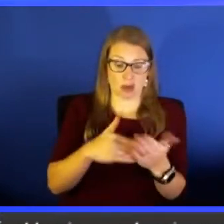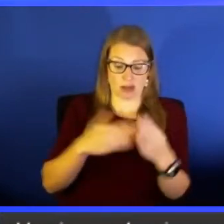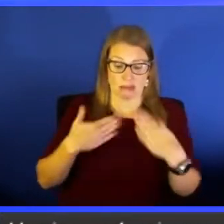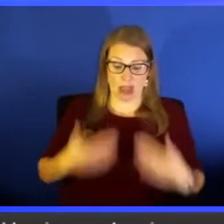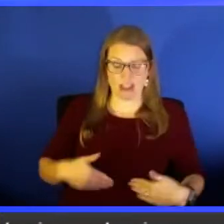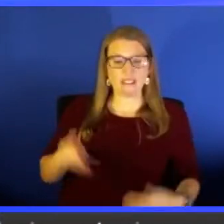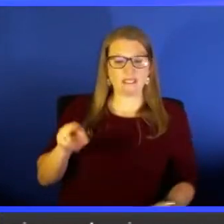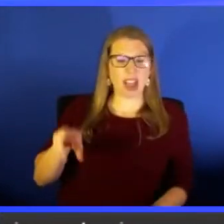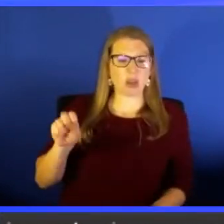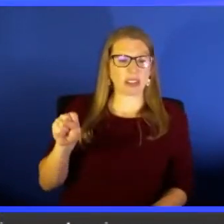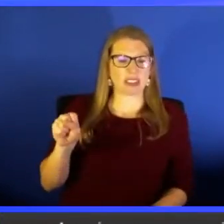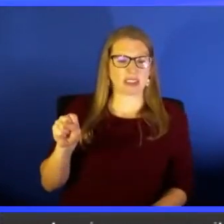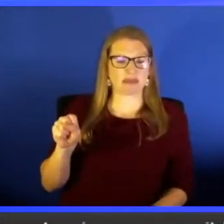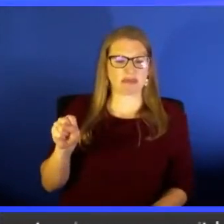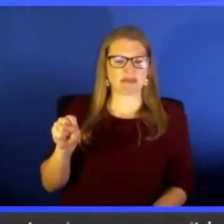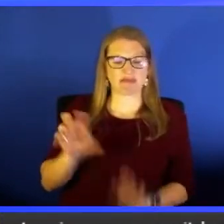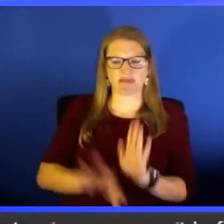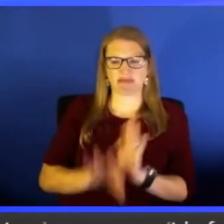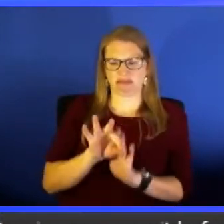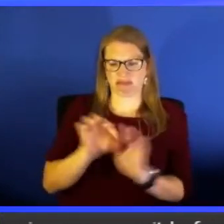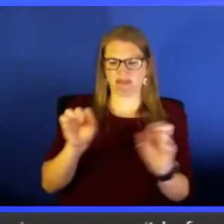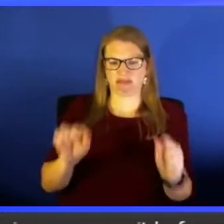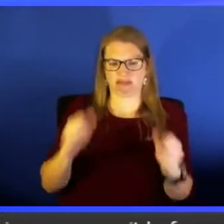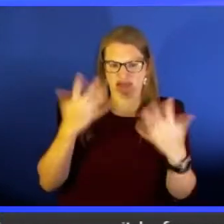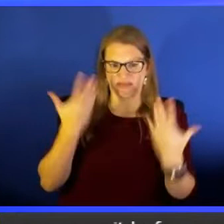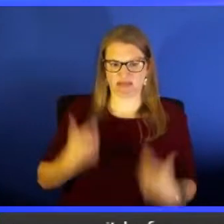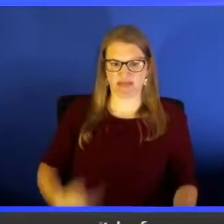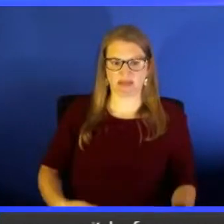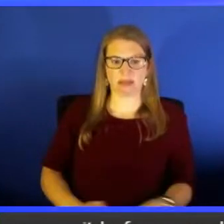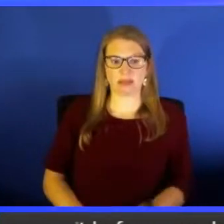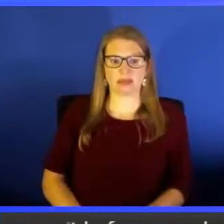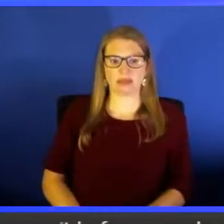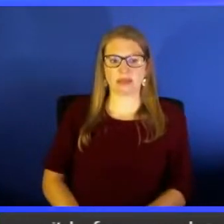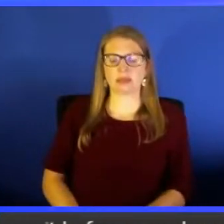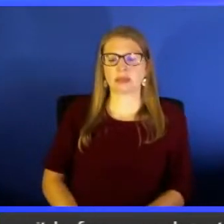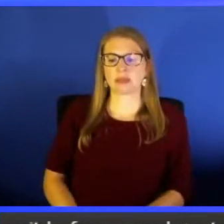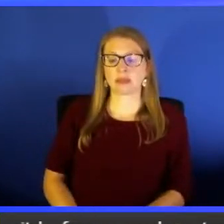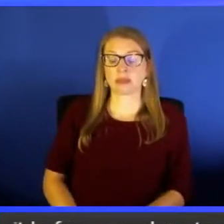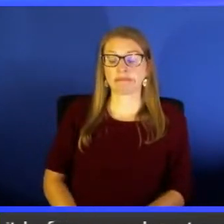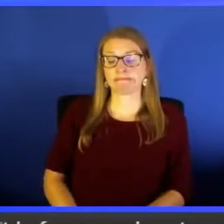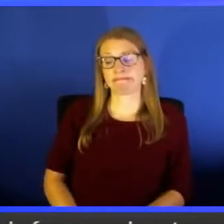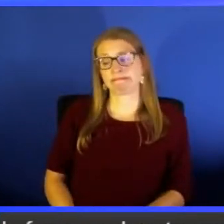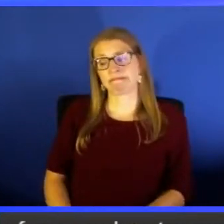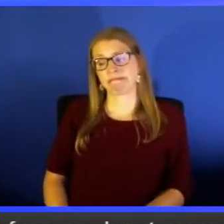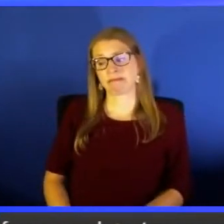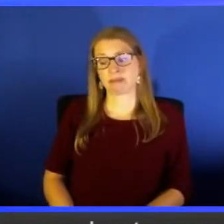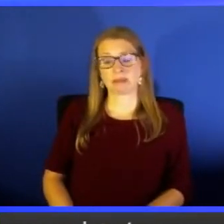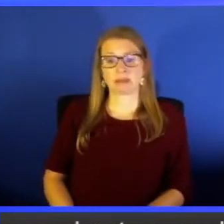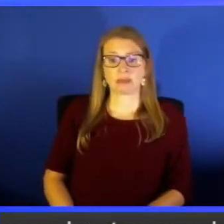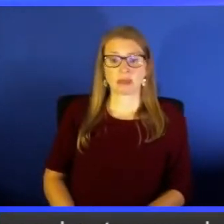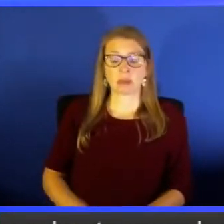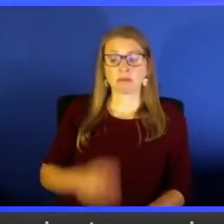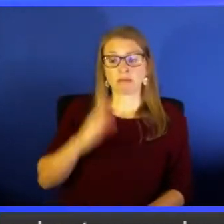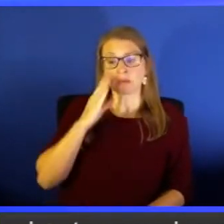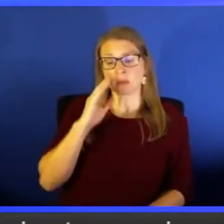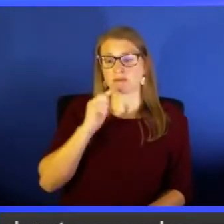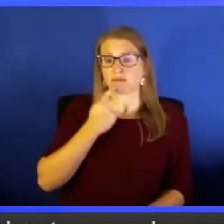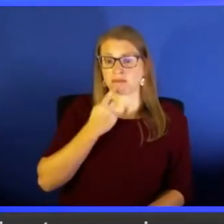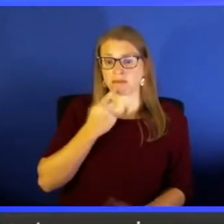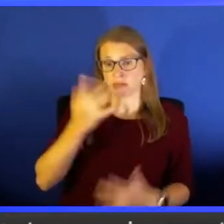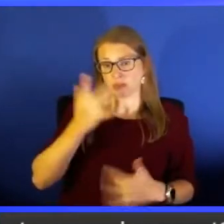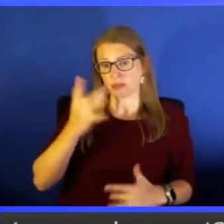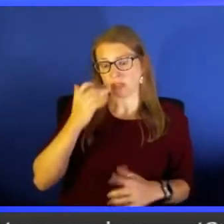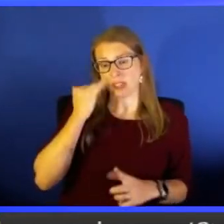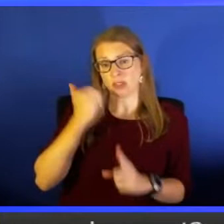there are these investigations going on. To what level, it's hard to say. We know that any critical illness, especially if you've had